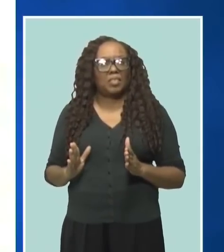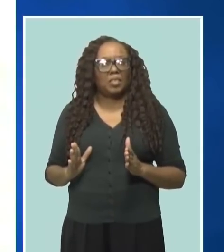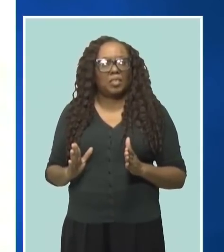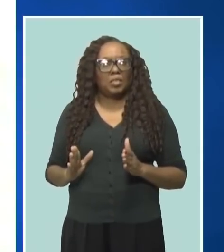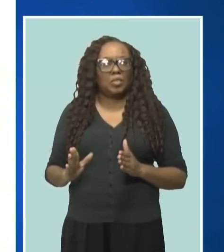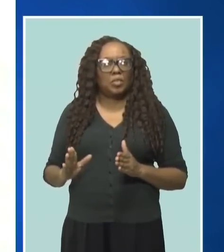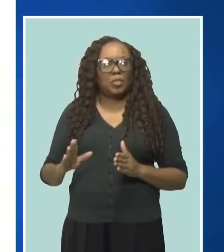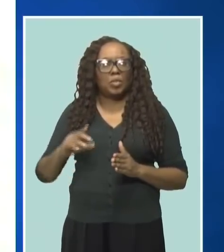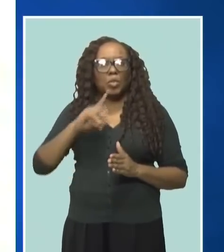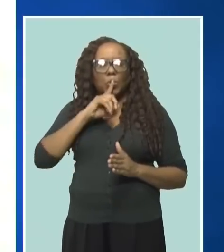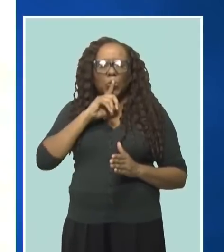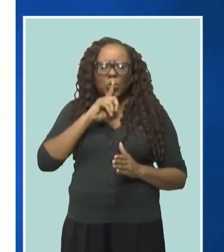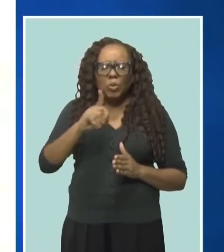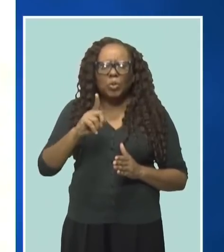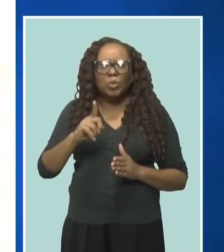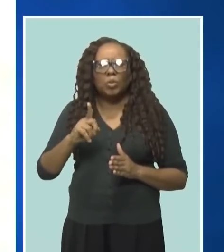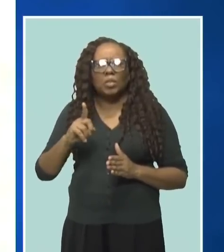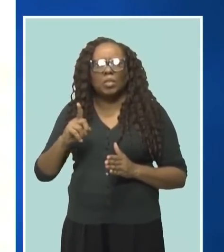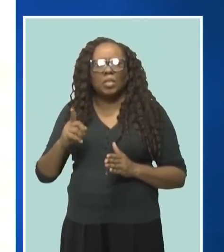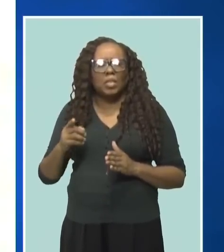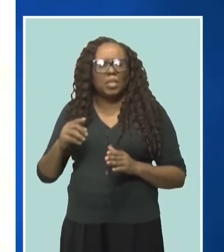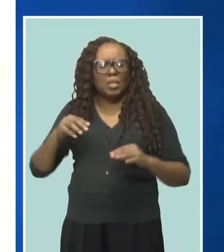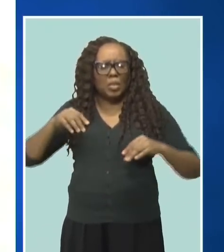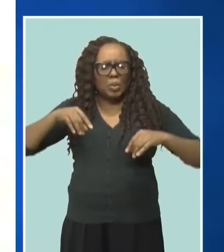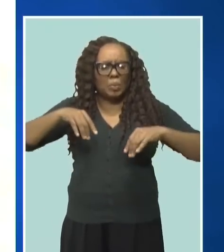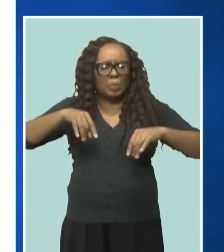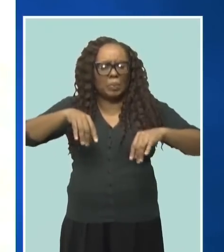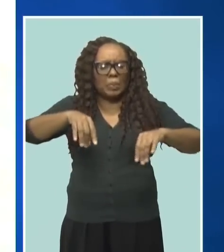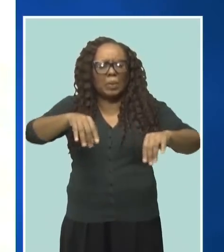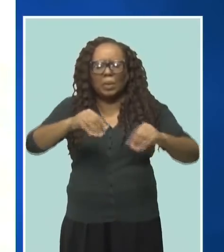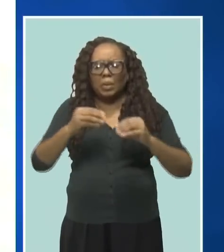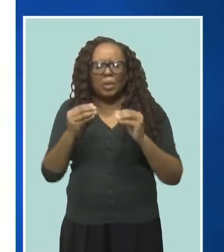50% and plant more food.